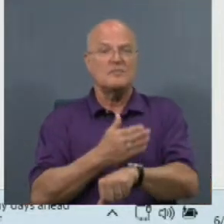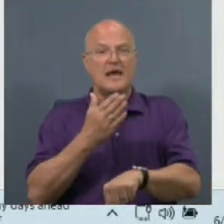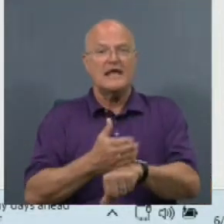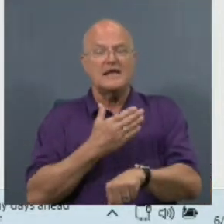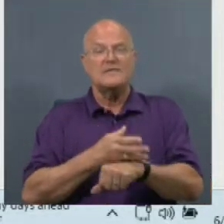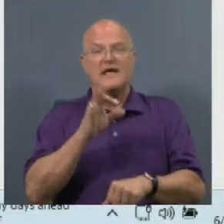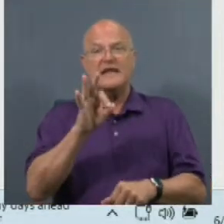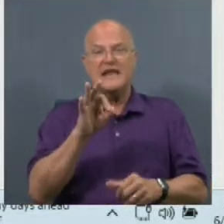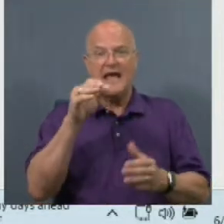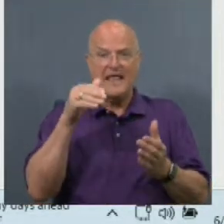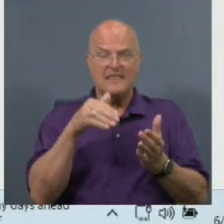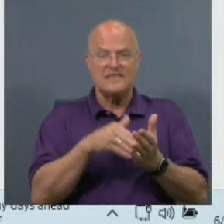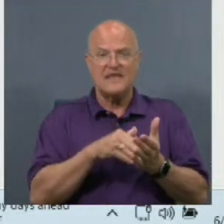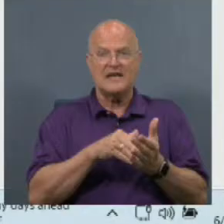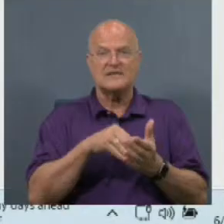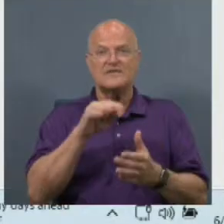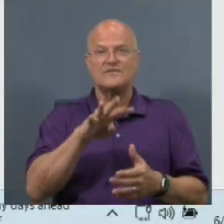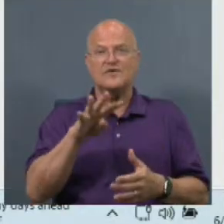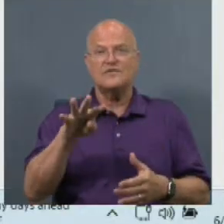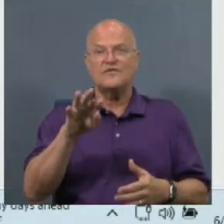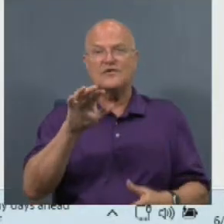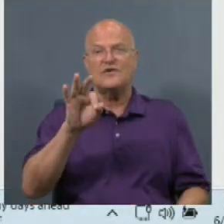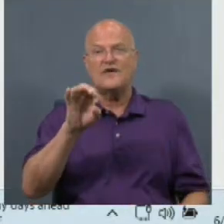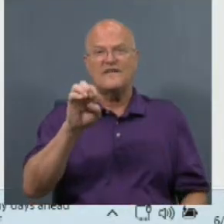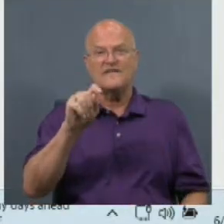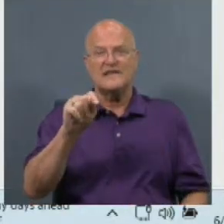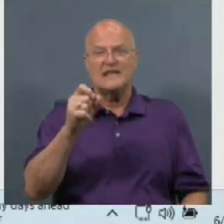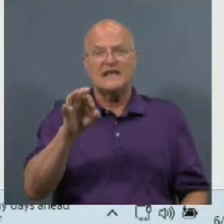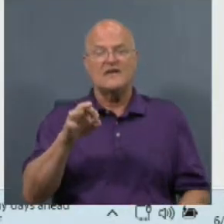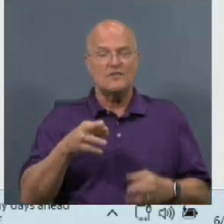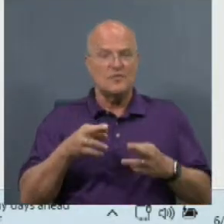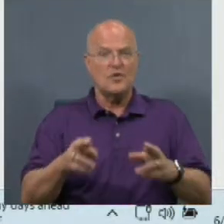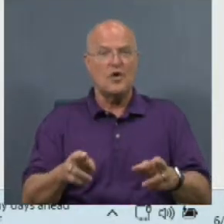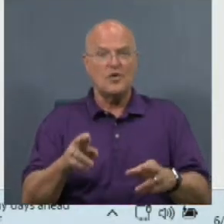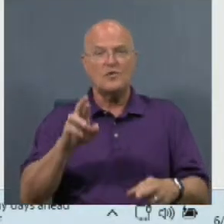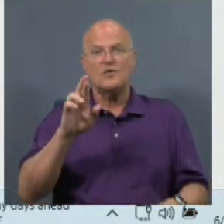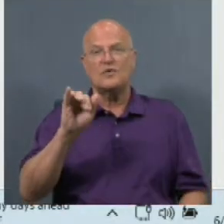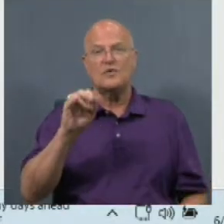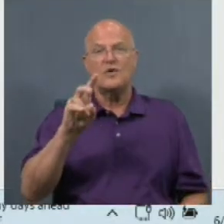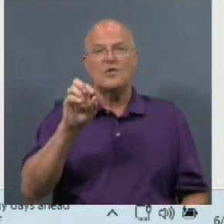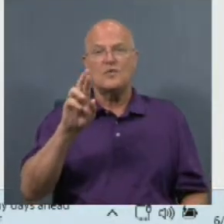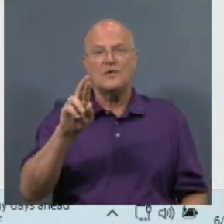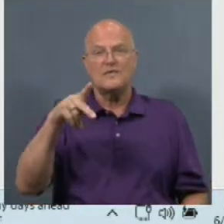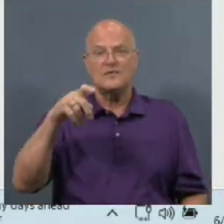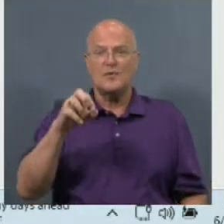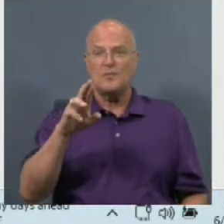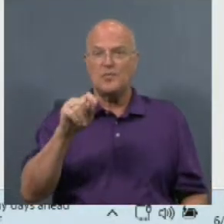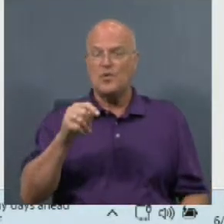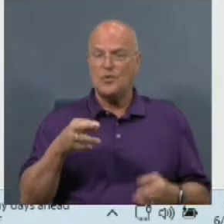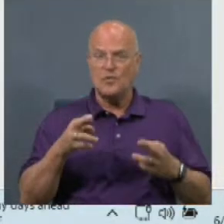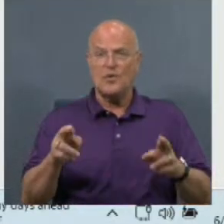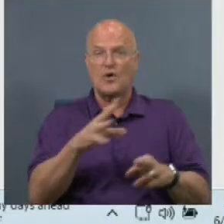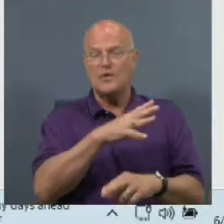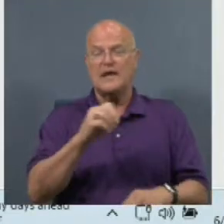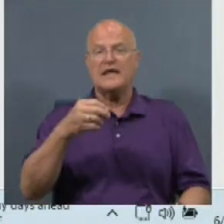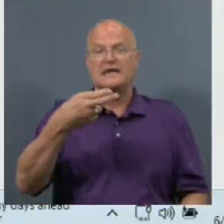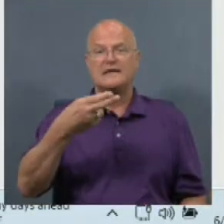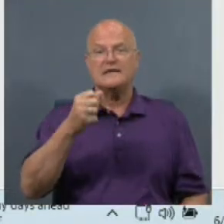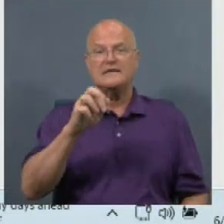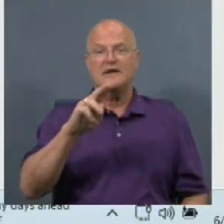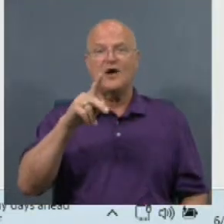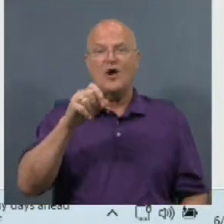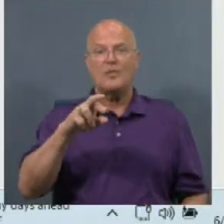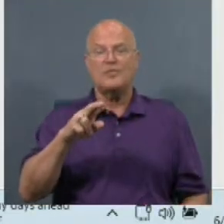approximately 9,044 linear feet of roadway, Riverport Road, and Harper Road, and related